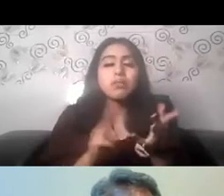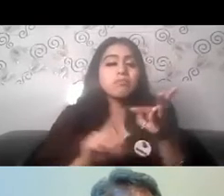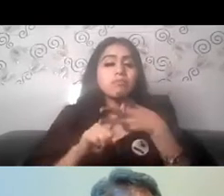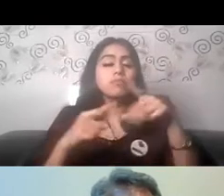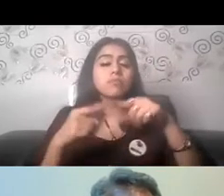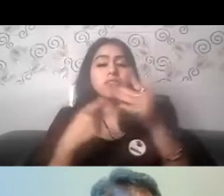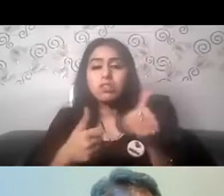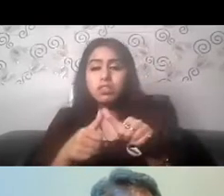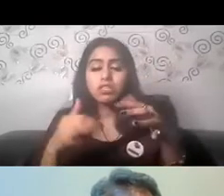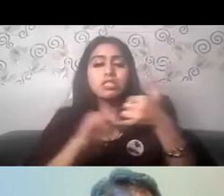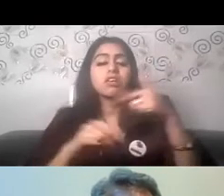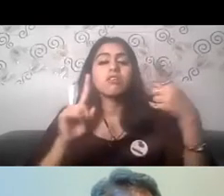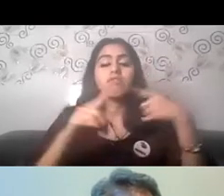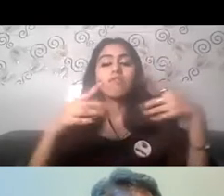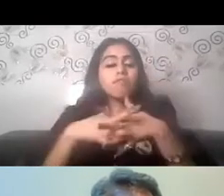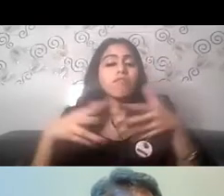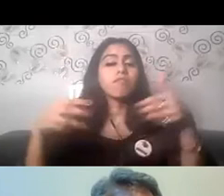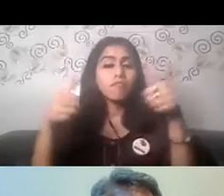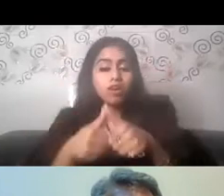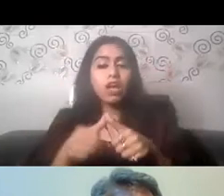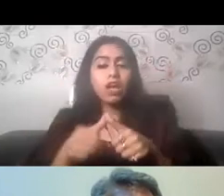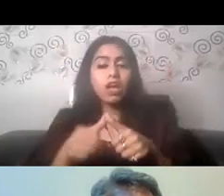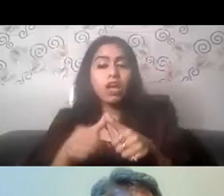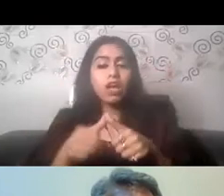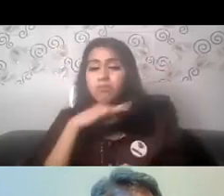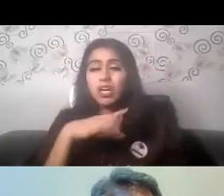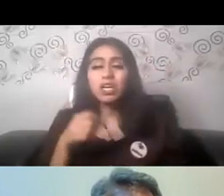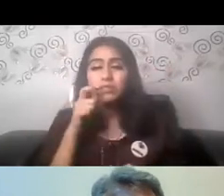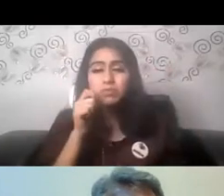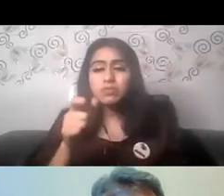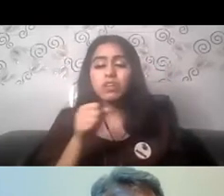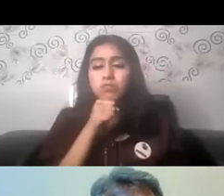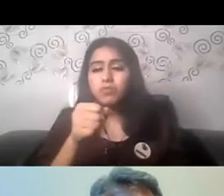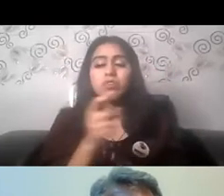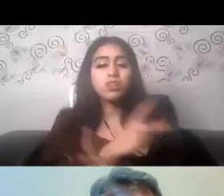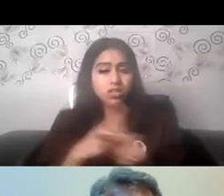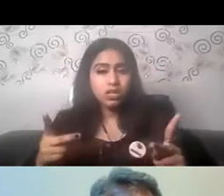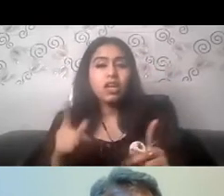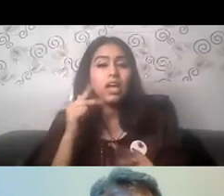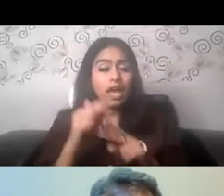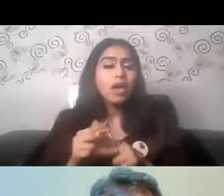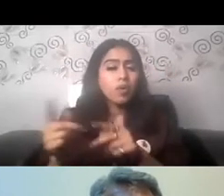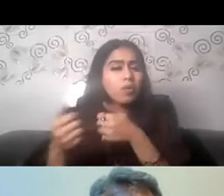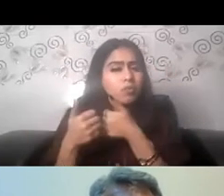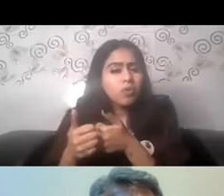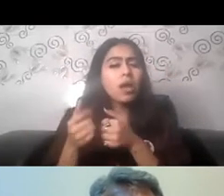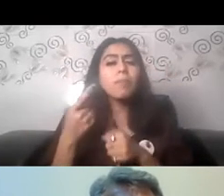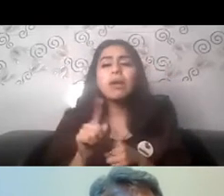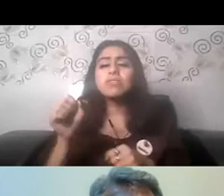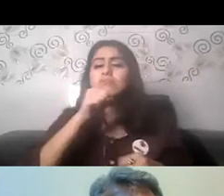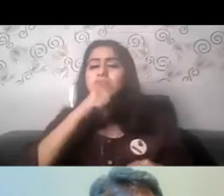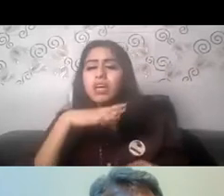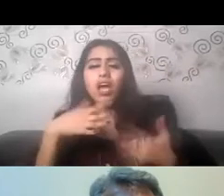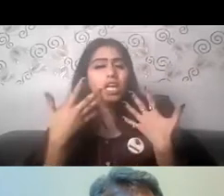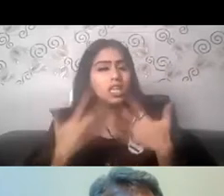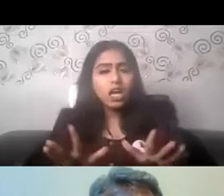after senior citizens and people who are, but once they get past a certain age, they can't